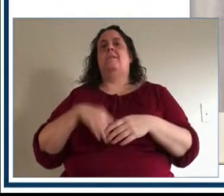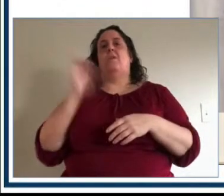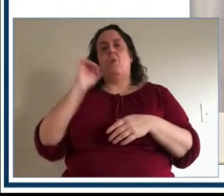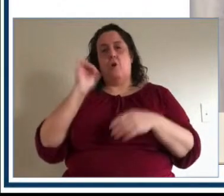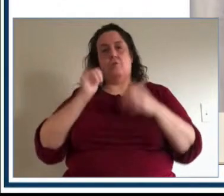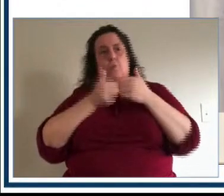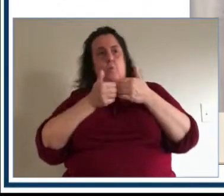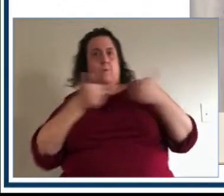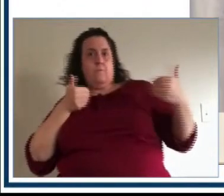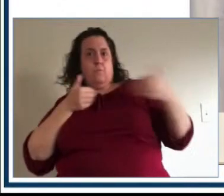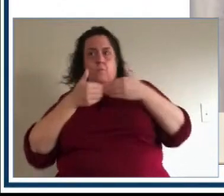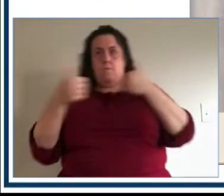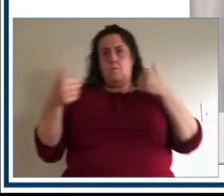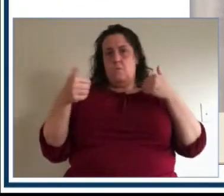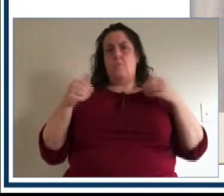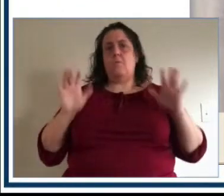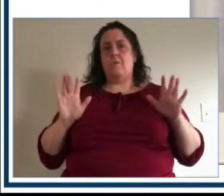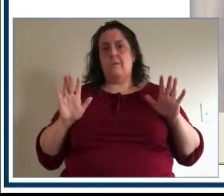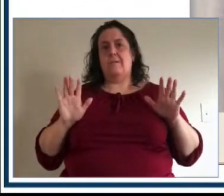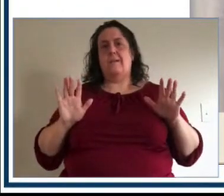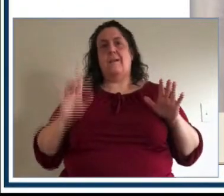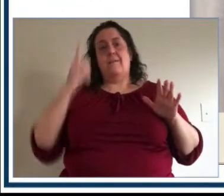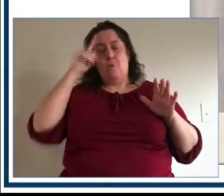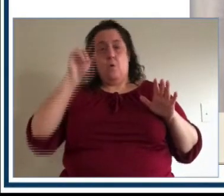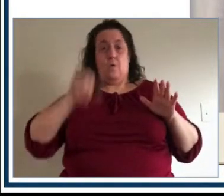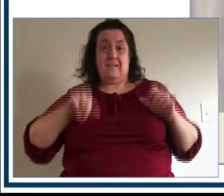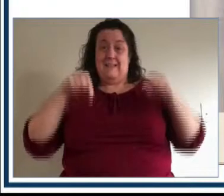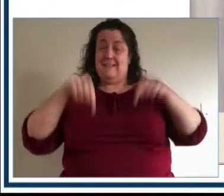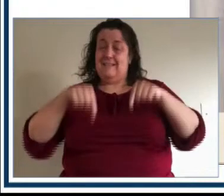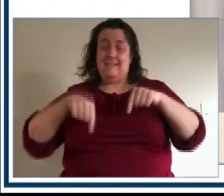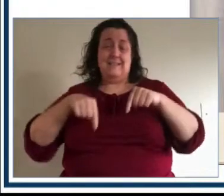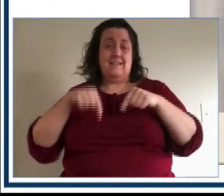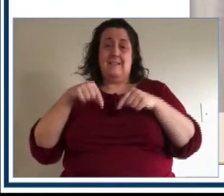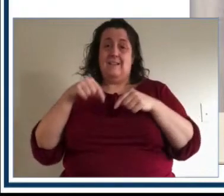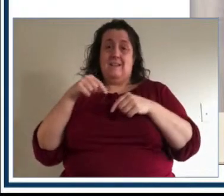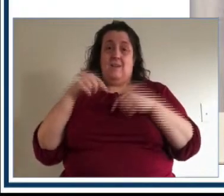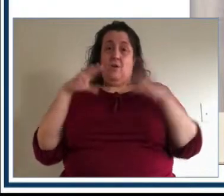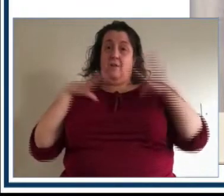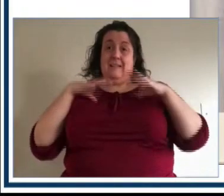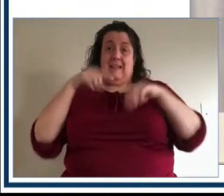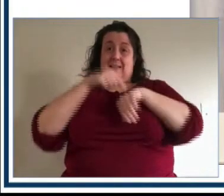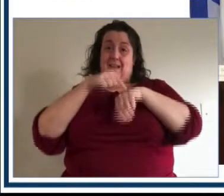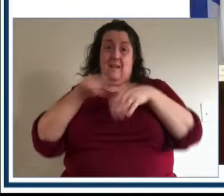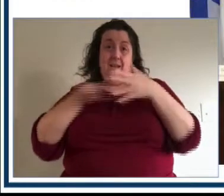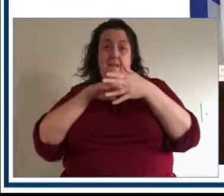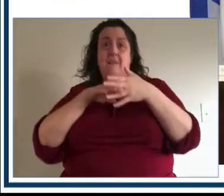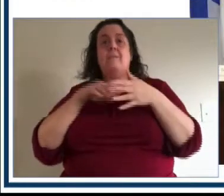is plenty for small gatherings. So thank you so much. Thank you.